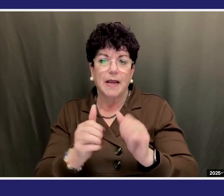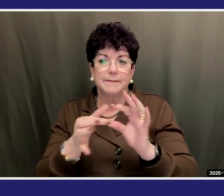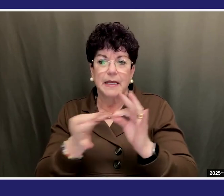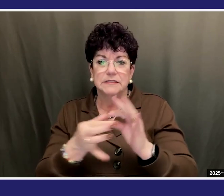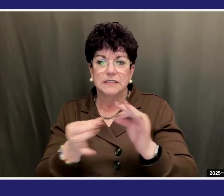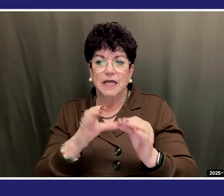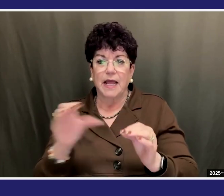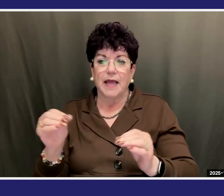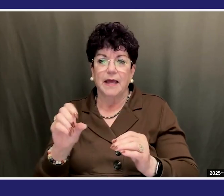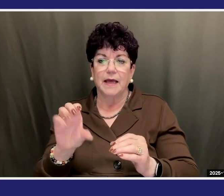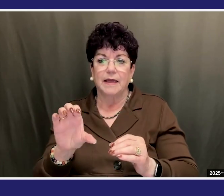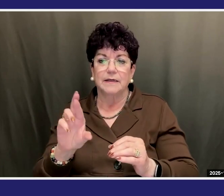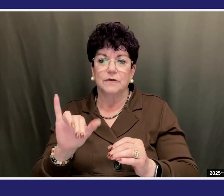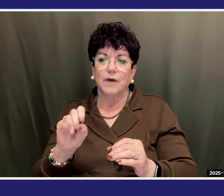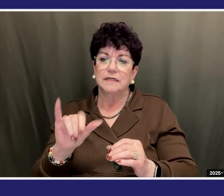throughout the state.